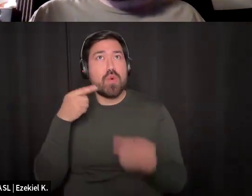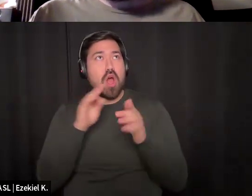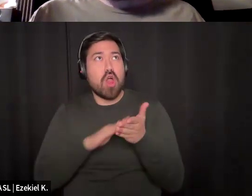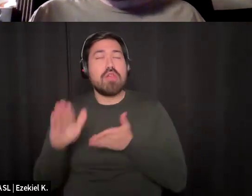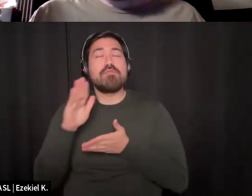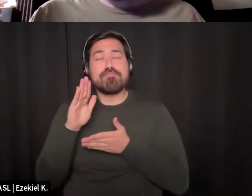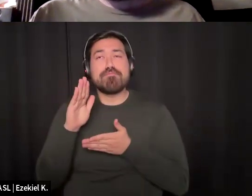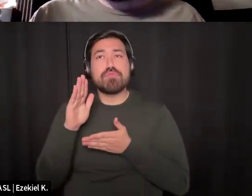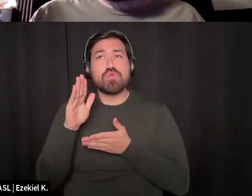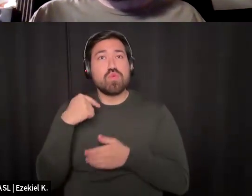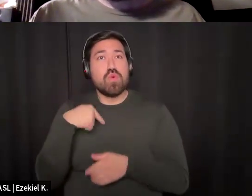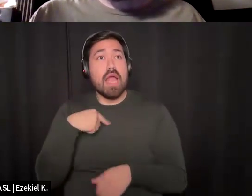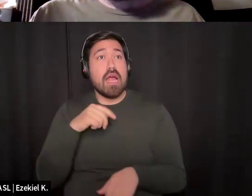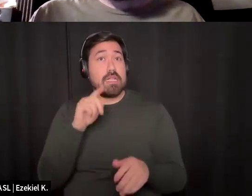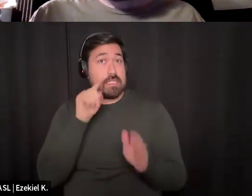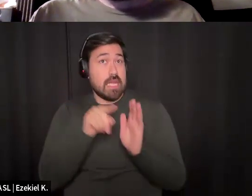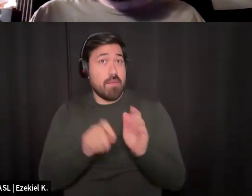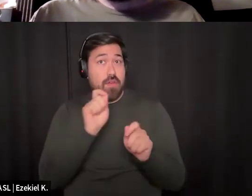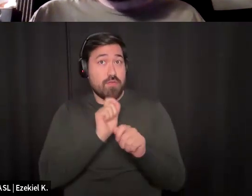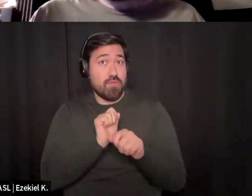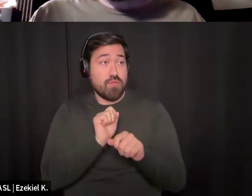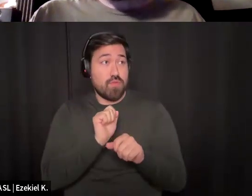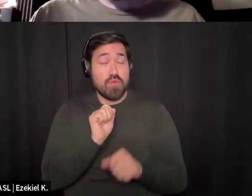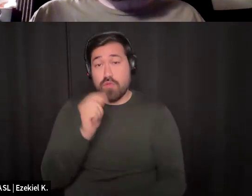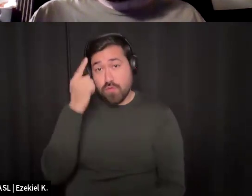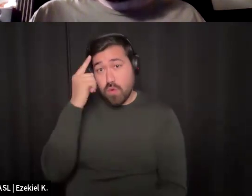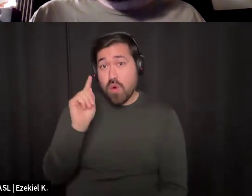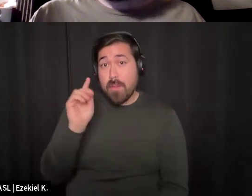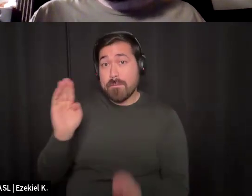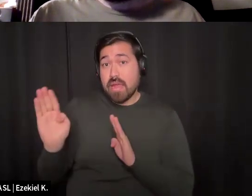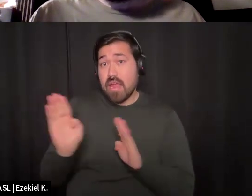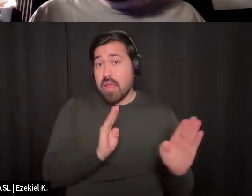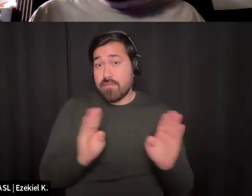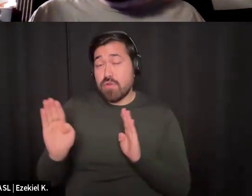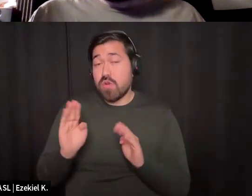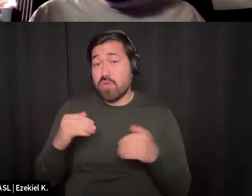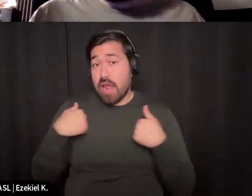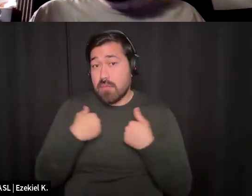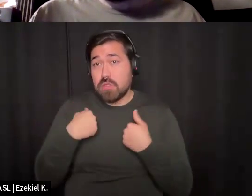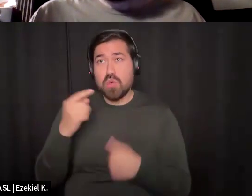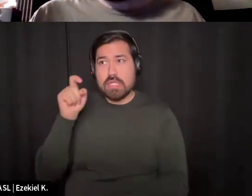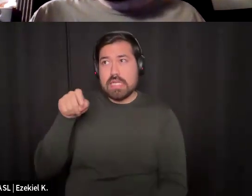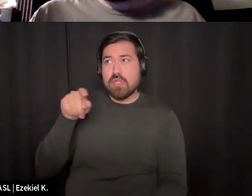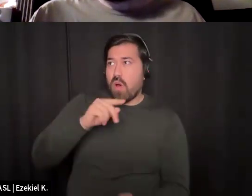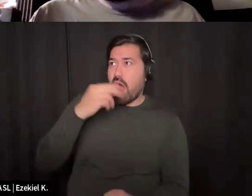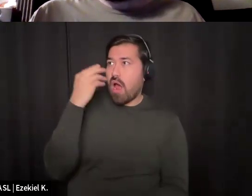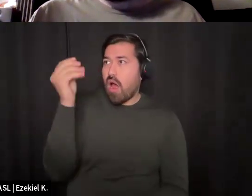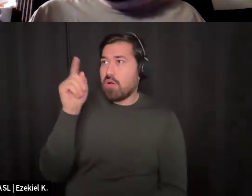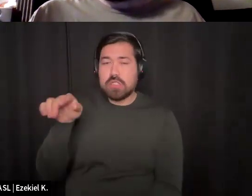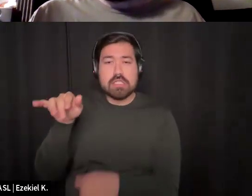we had an assignment in my animal behavior class where we needed to go out to the same spot